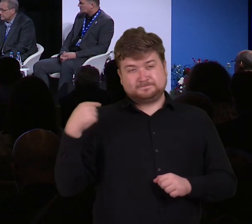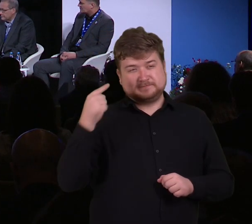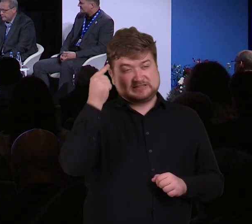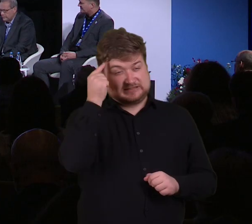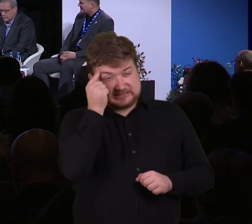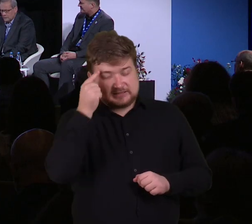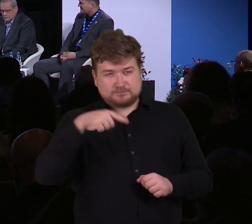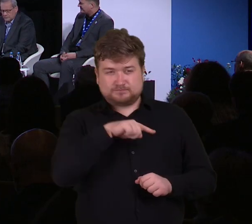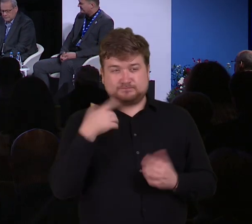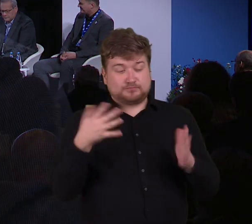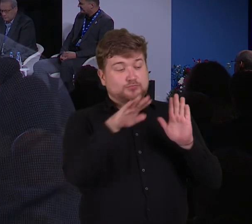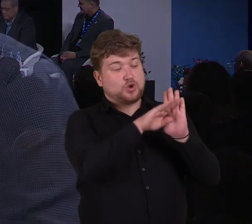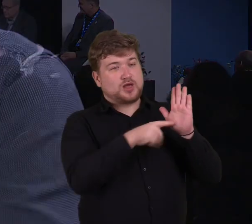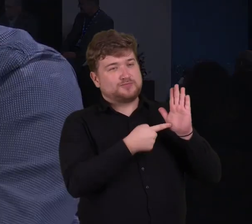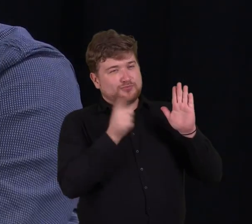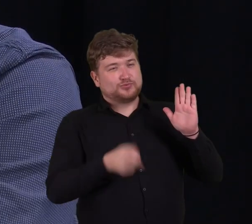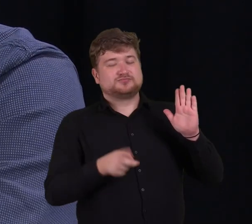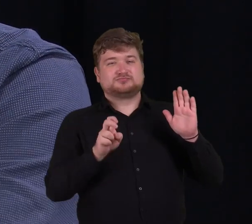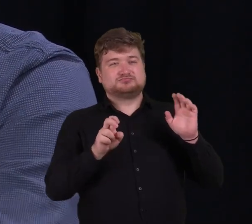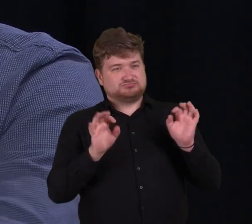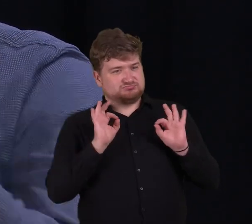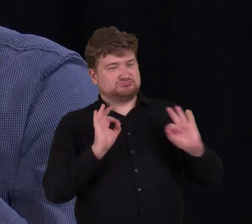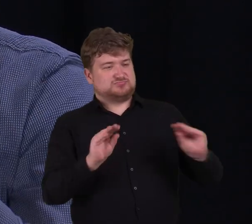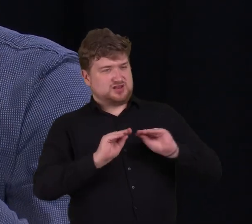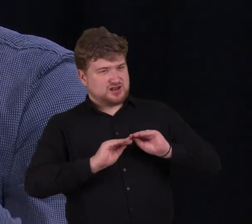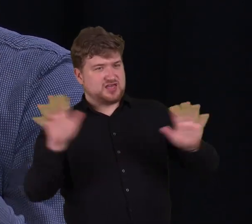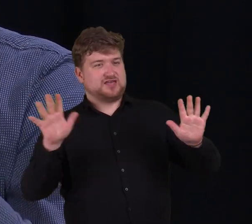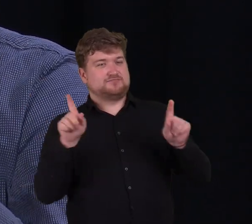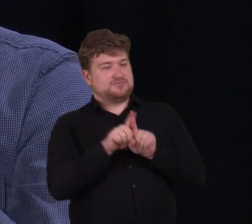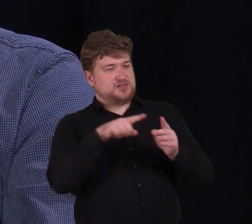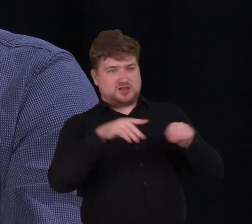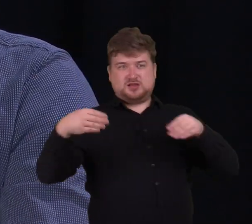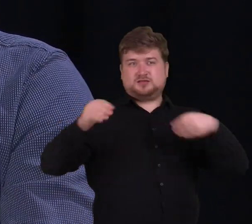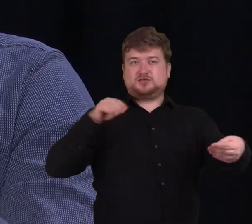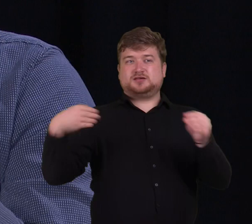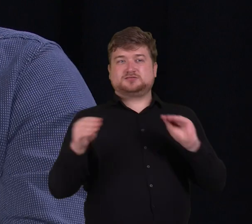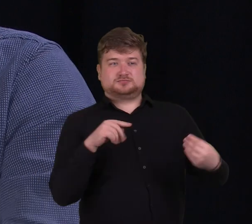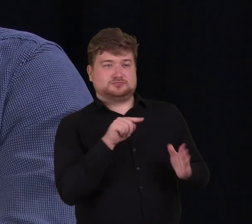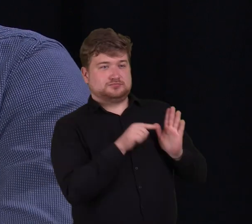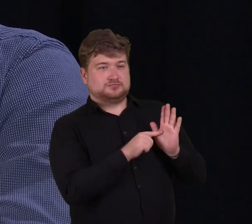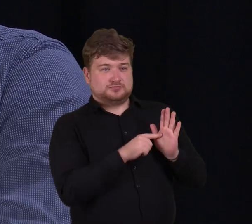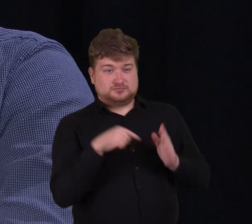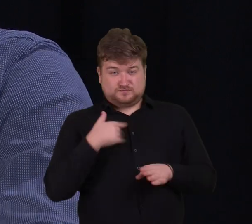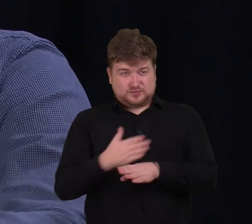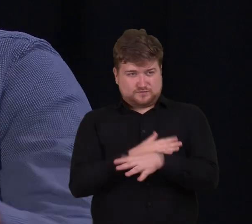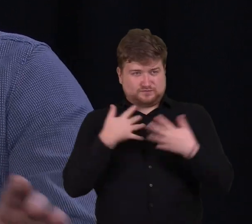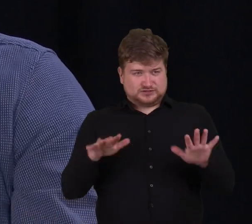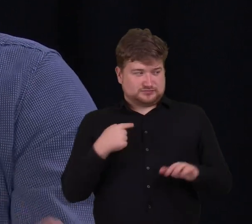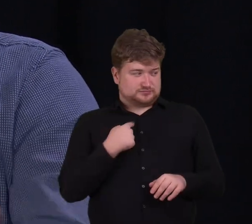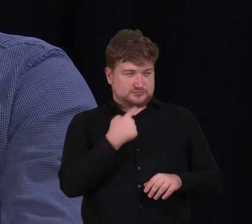have simplification in our regulation and mentioned before, I will tell something about flexibility. I think that these